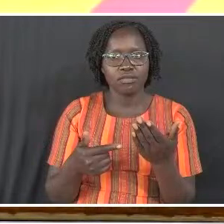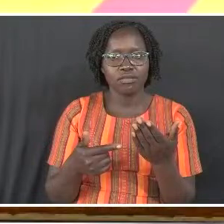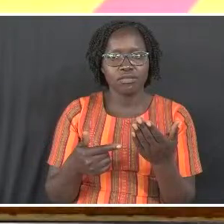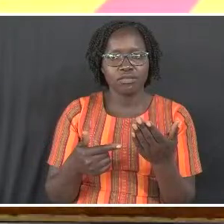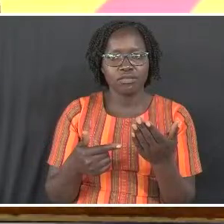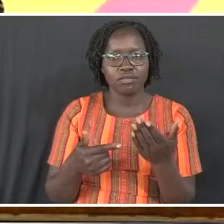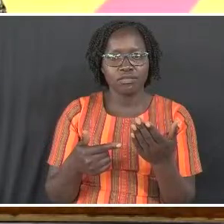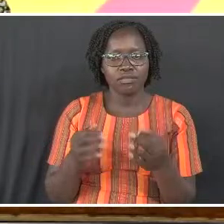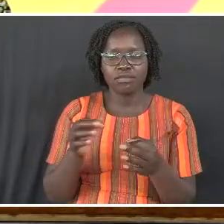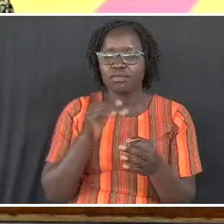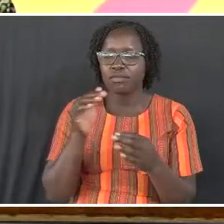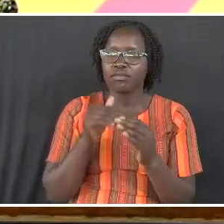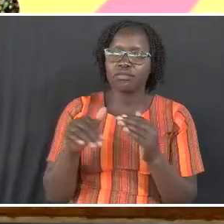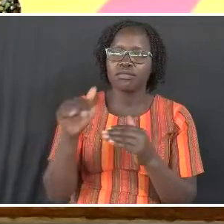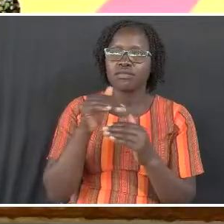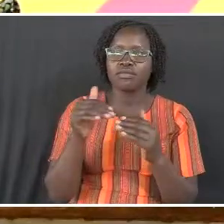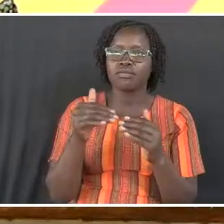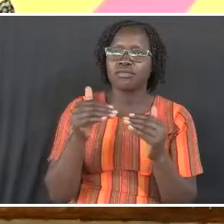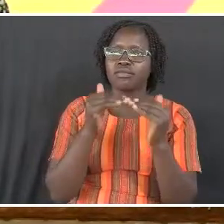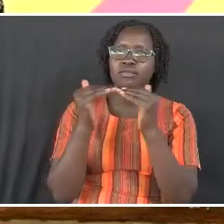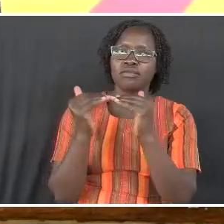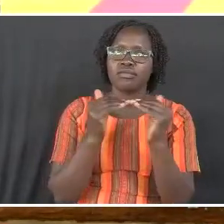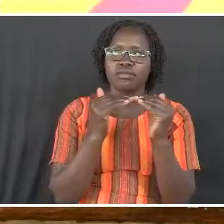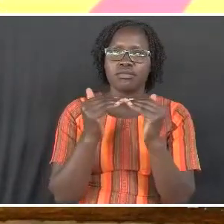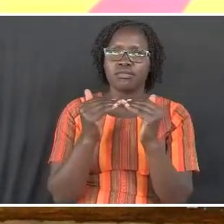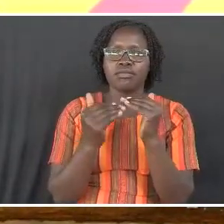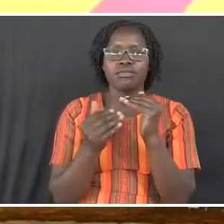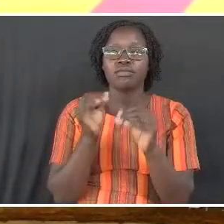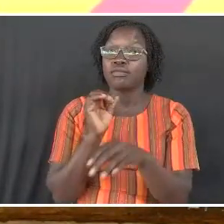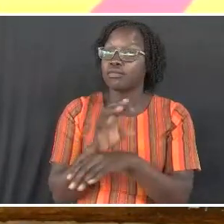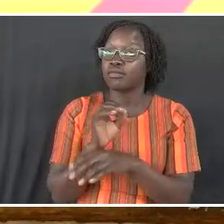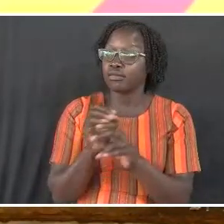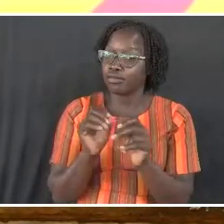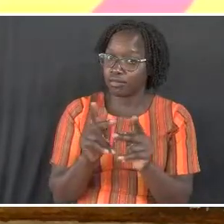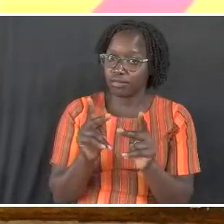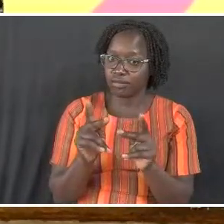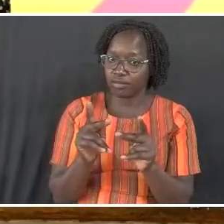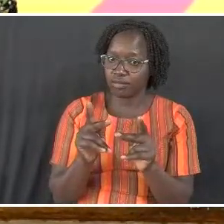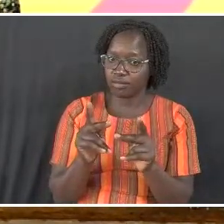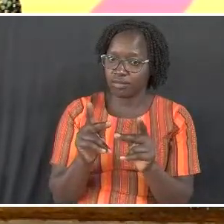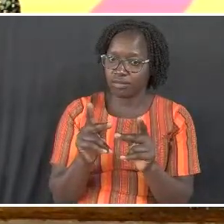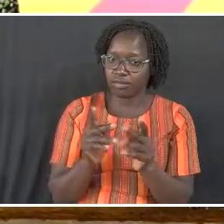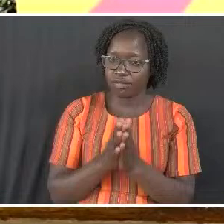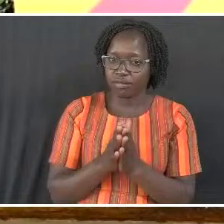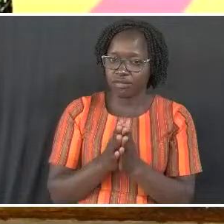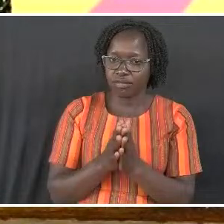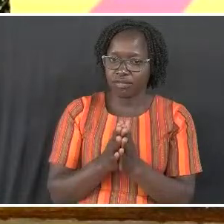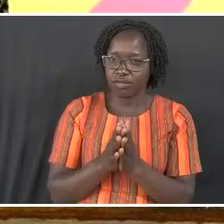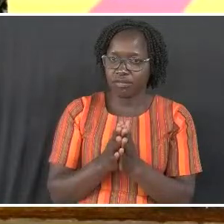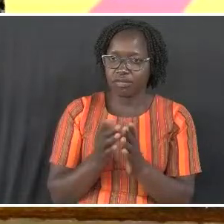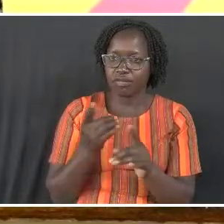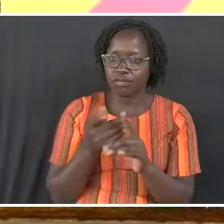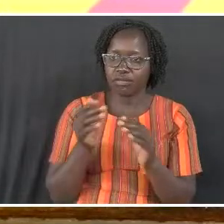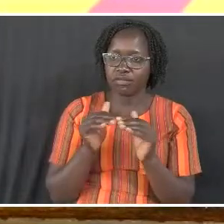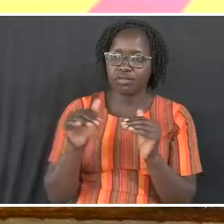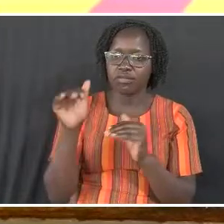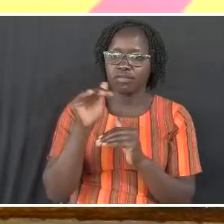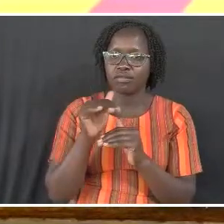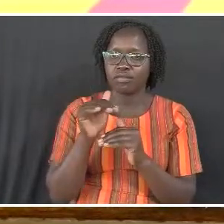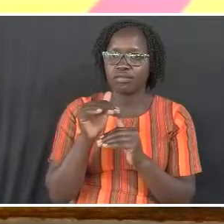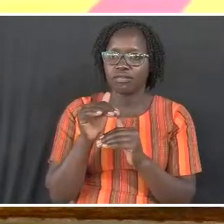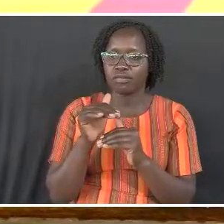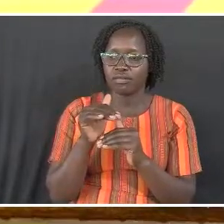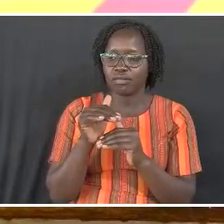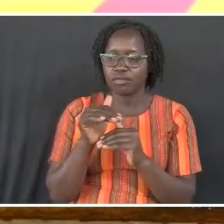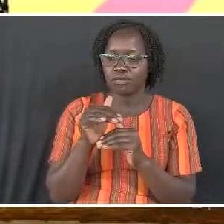if it is not above the ranges that we advise, it's okay. But if it is above what we